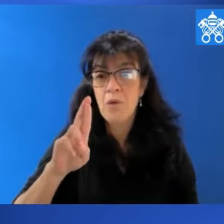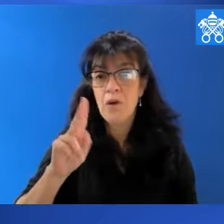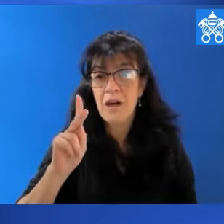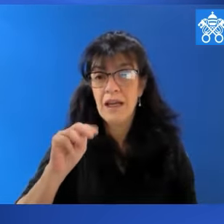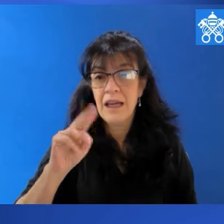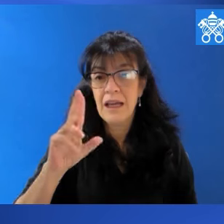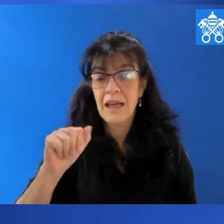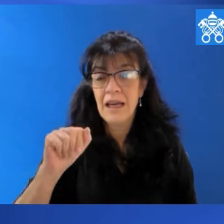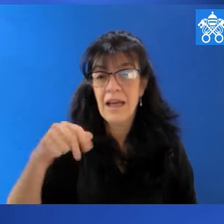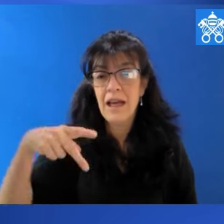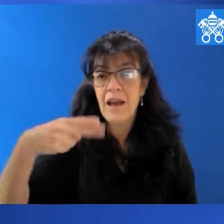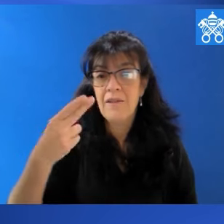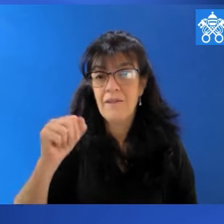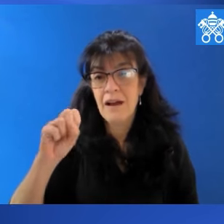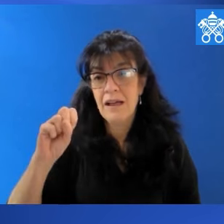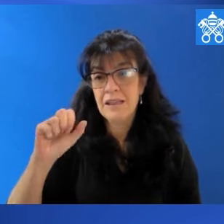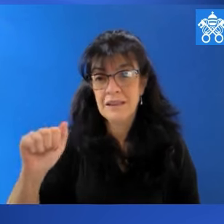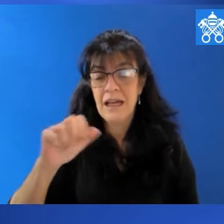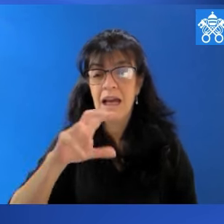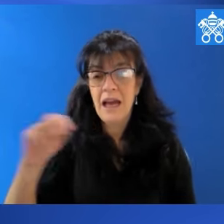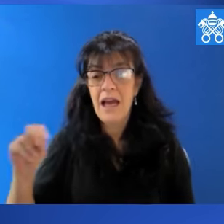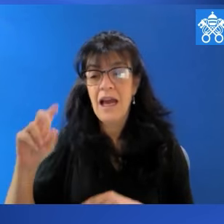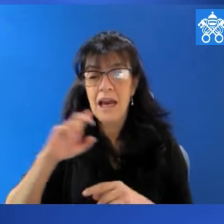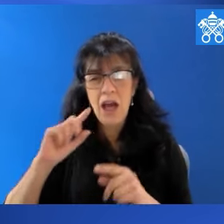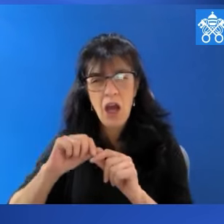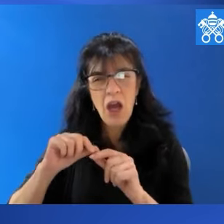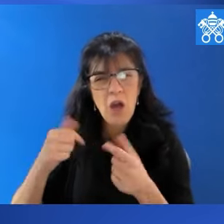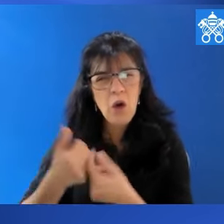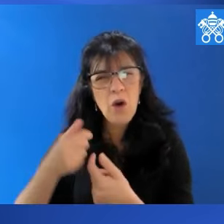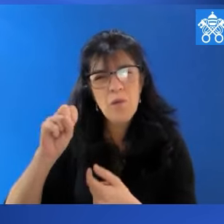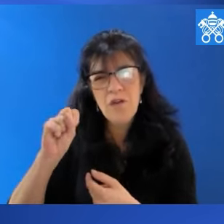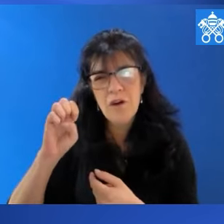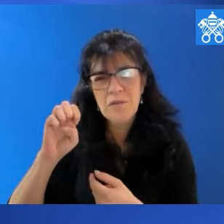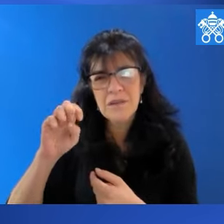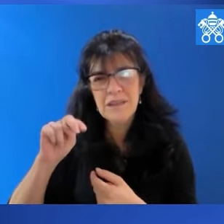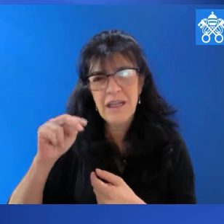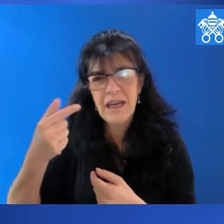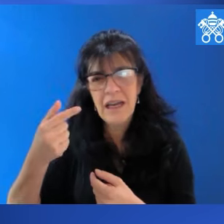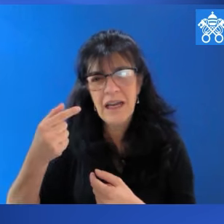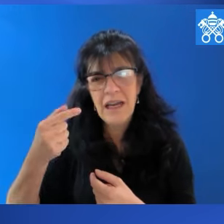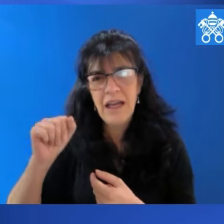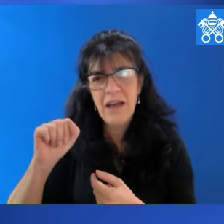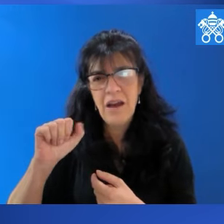the group of faithful from Senegal, led by His Excellency Bishop Paul Abel Mamba.